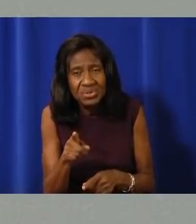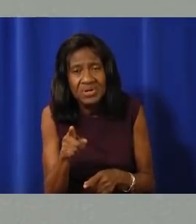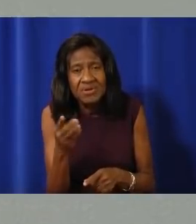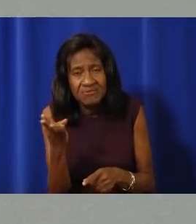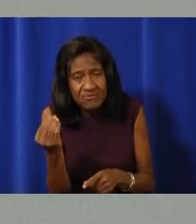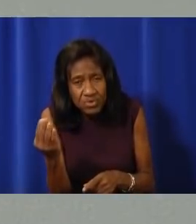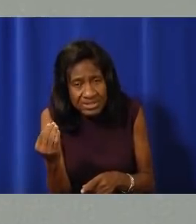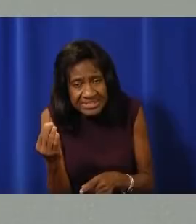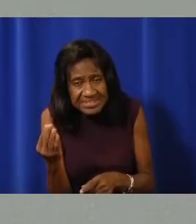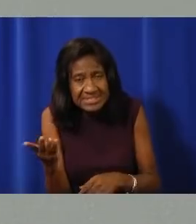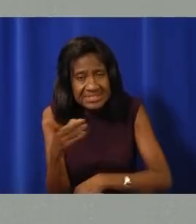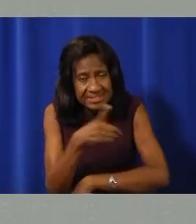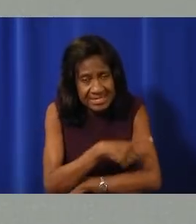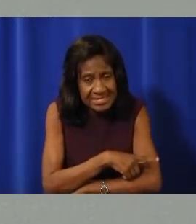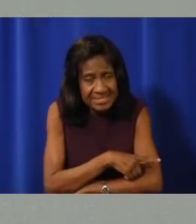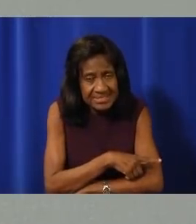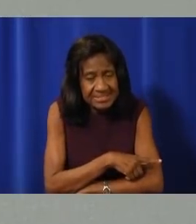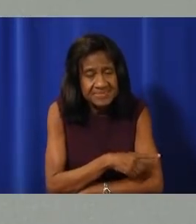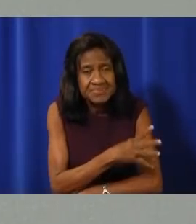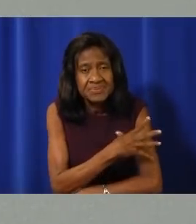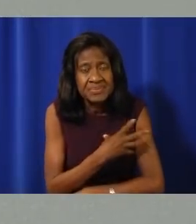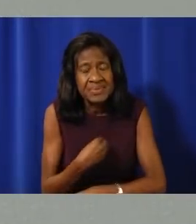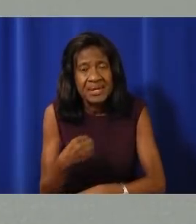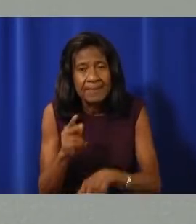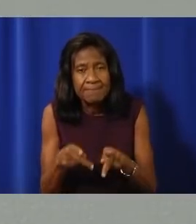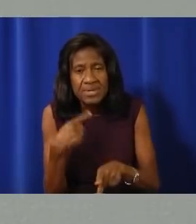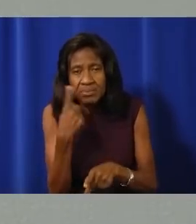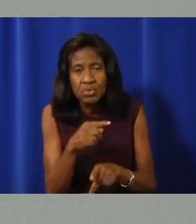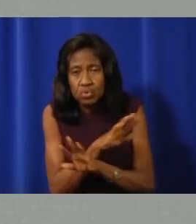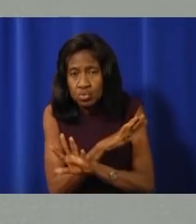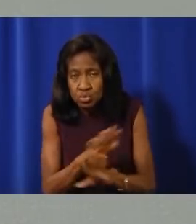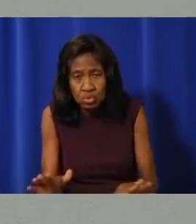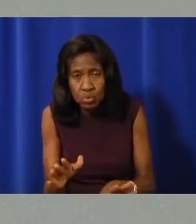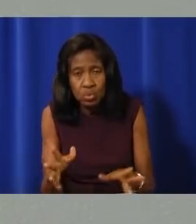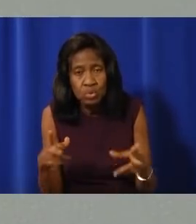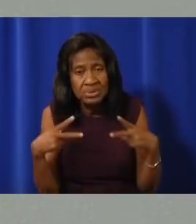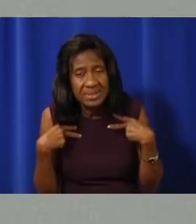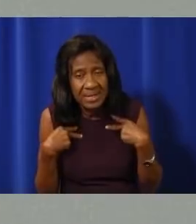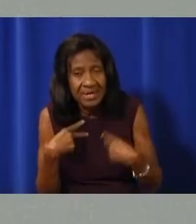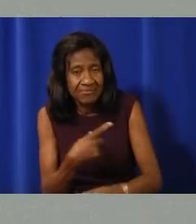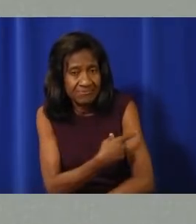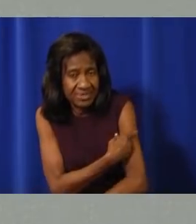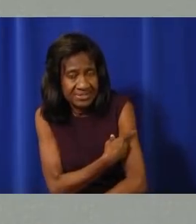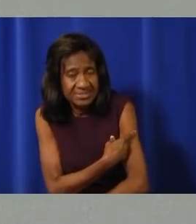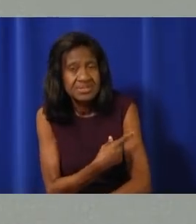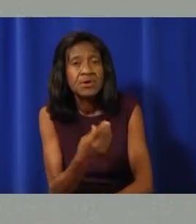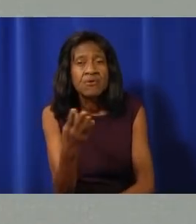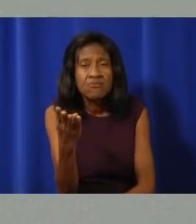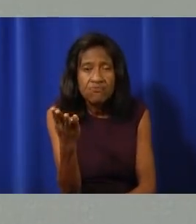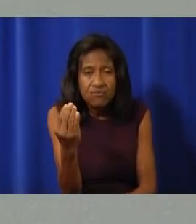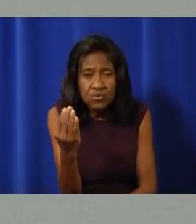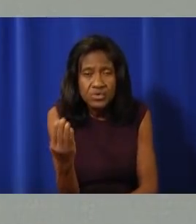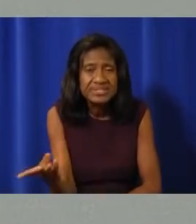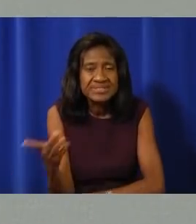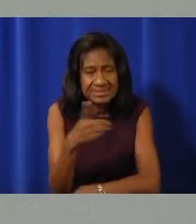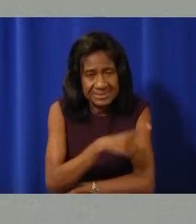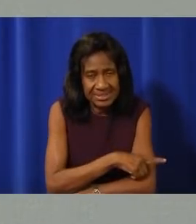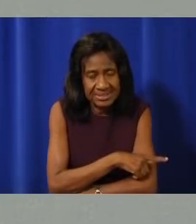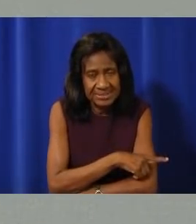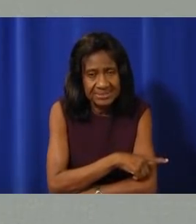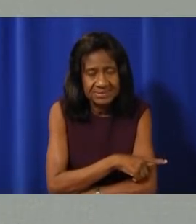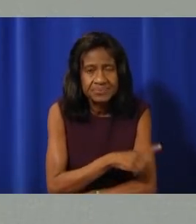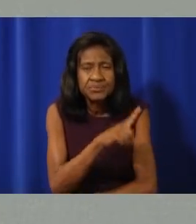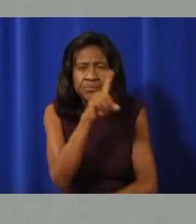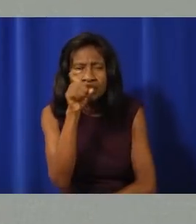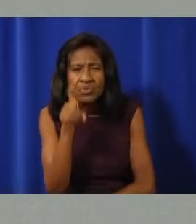are unvaccinated will remain as well. Now, you might ask why the change